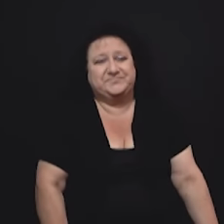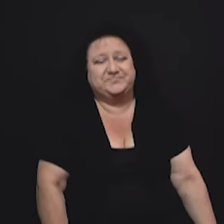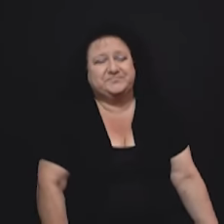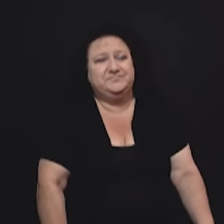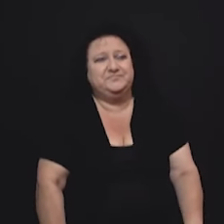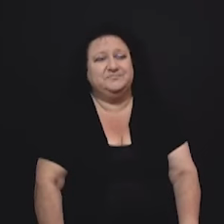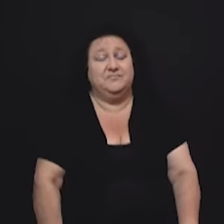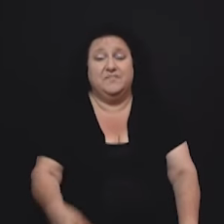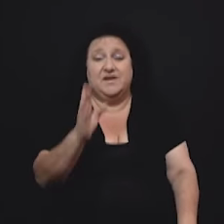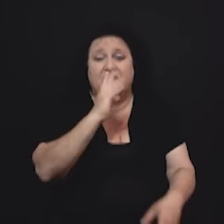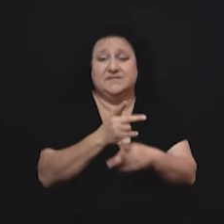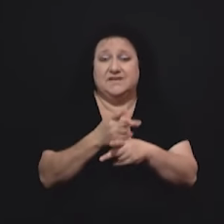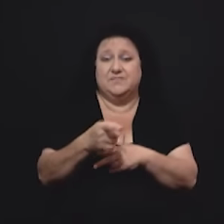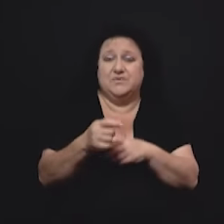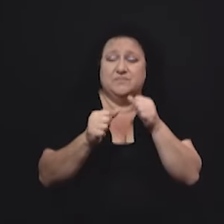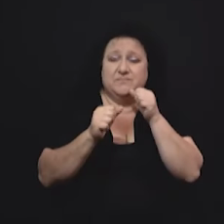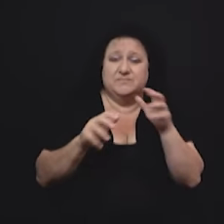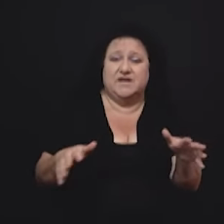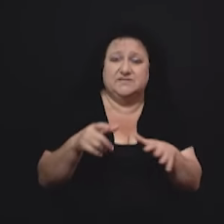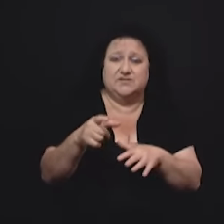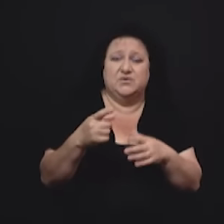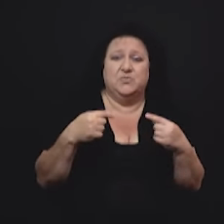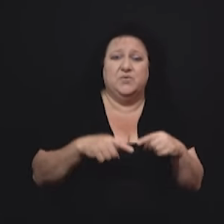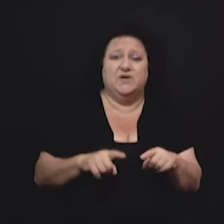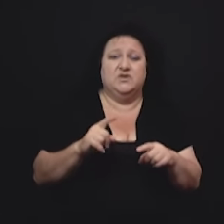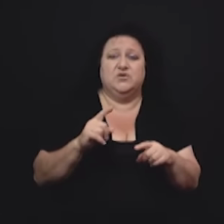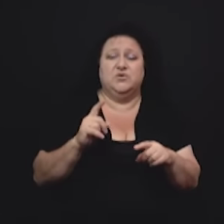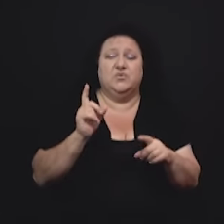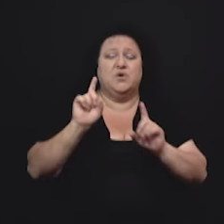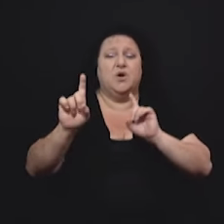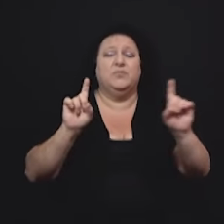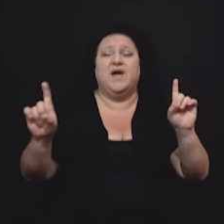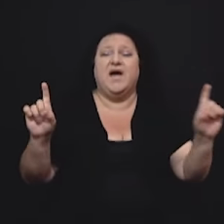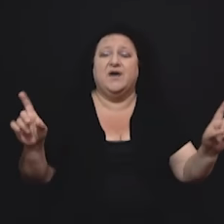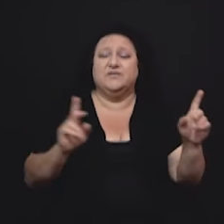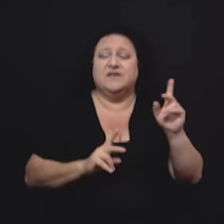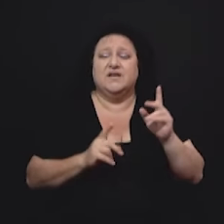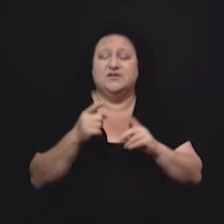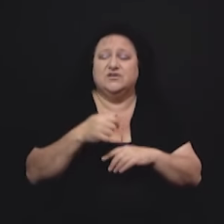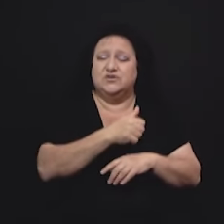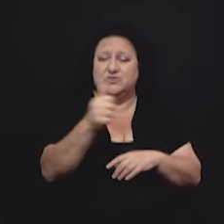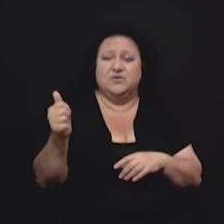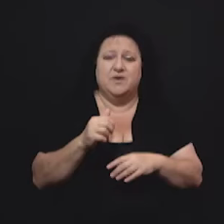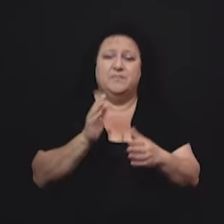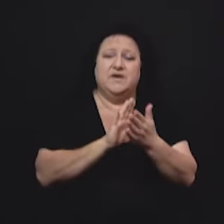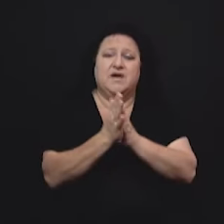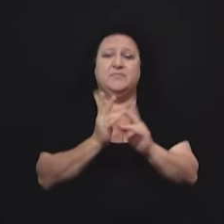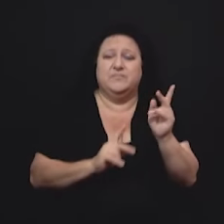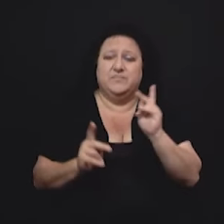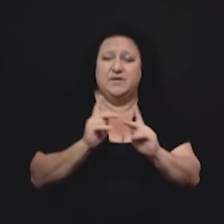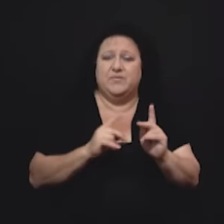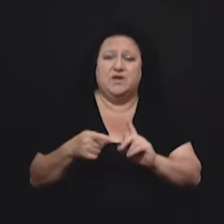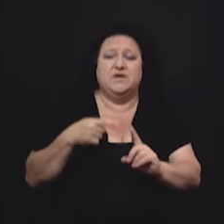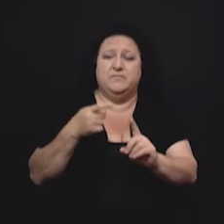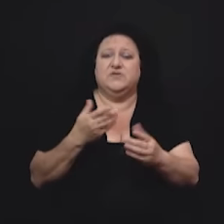May God keep you, and may he bless you as you go out and you be a people on mission to bring hope and wholeness through Christ. Thank you.